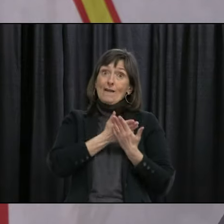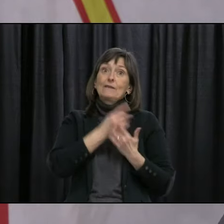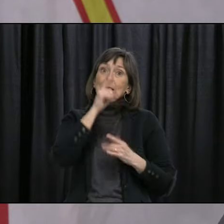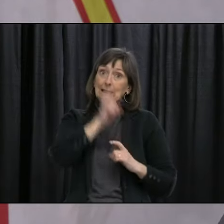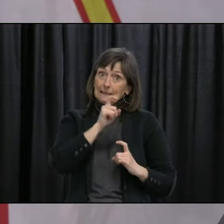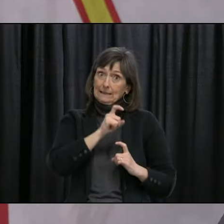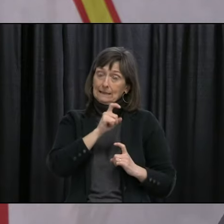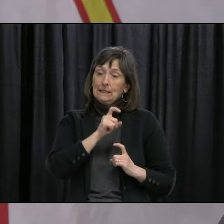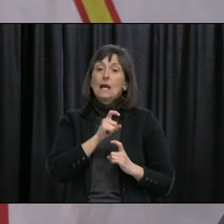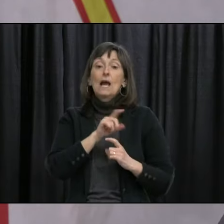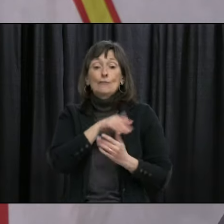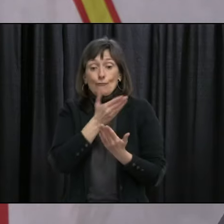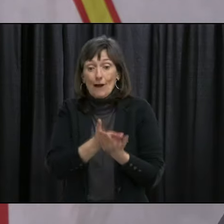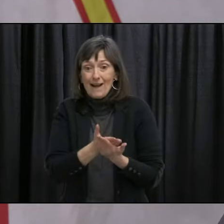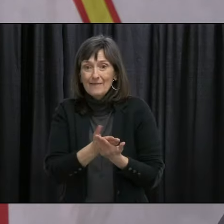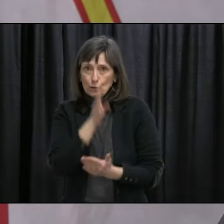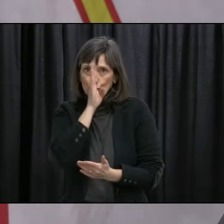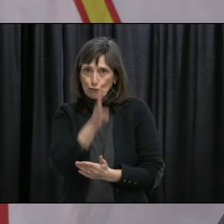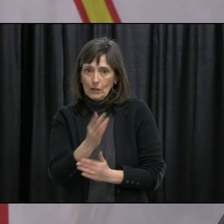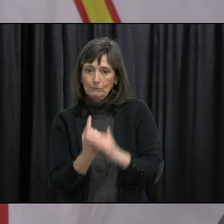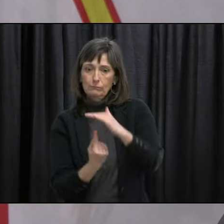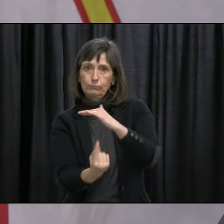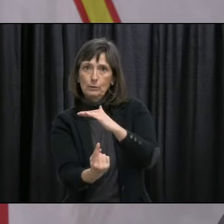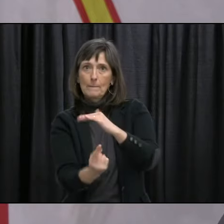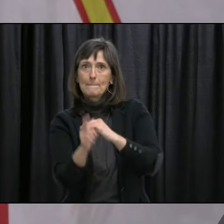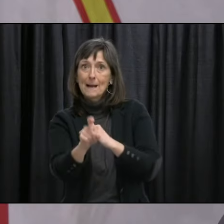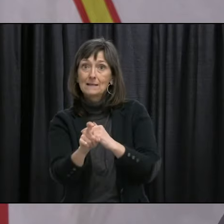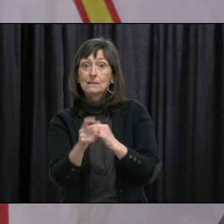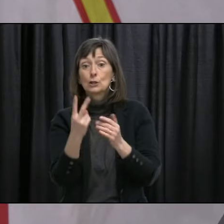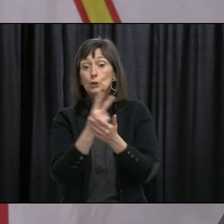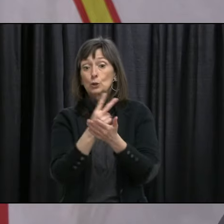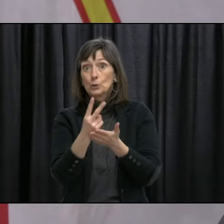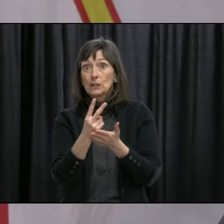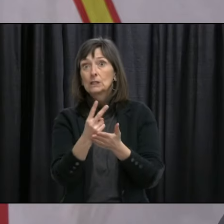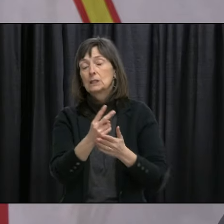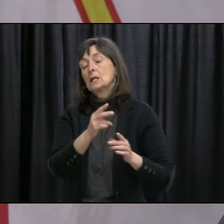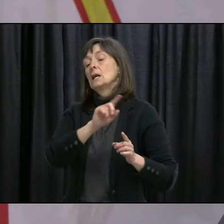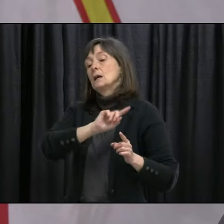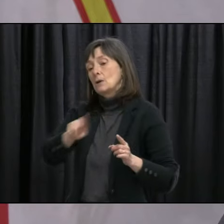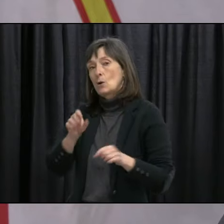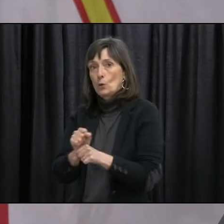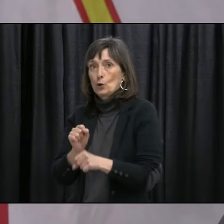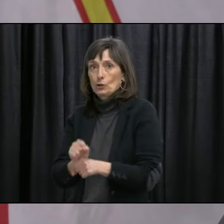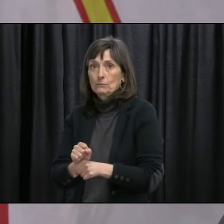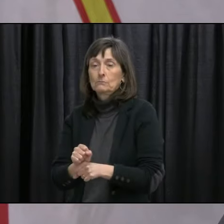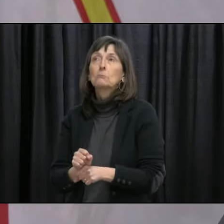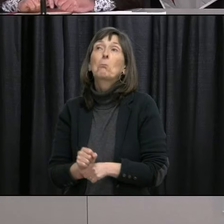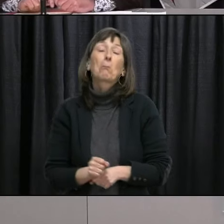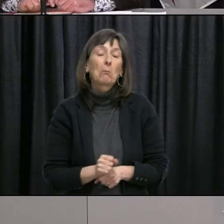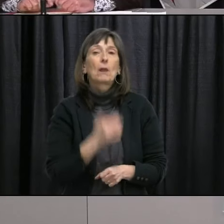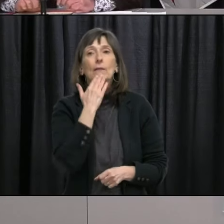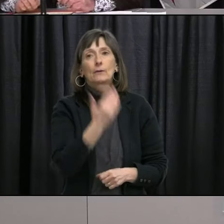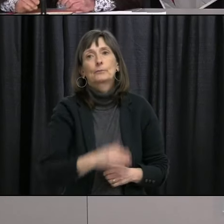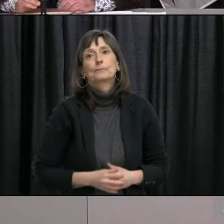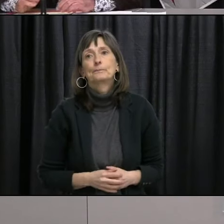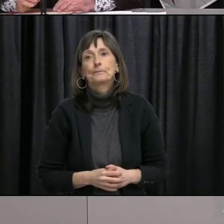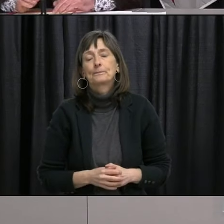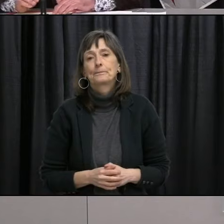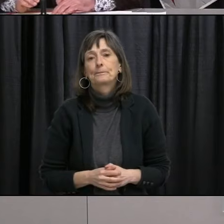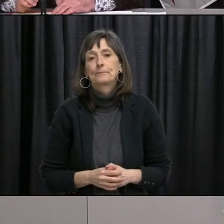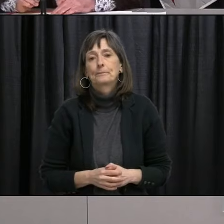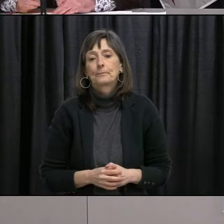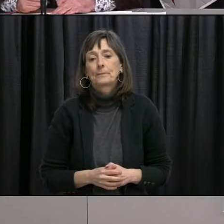when immediately as they get here, they have to self-isolate before going to work. All right, thank you. Our